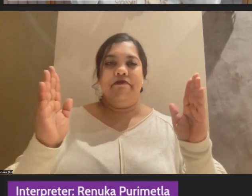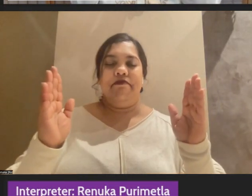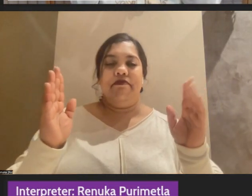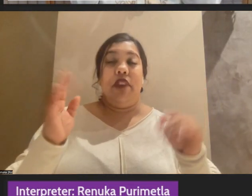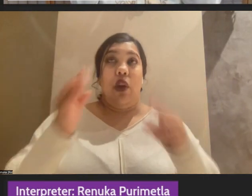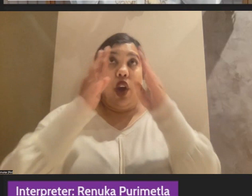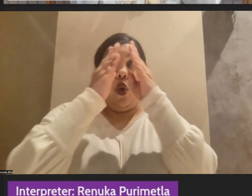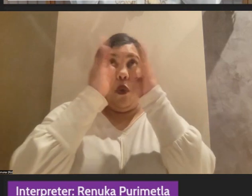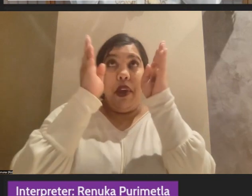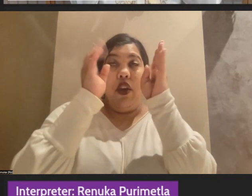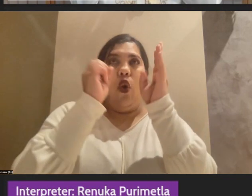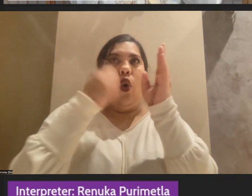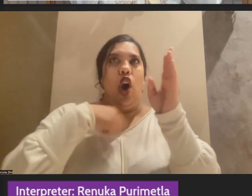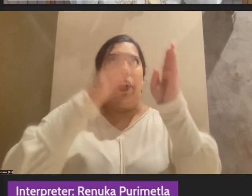at the top